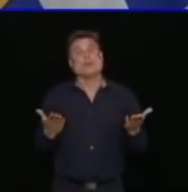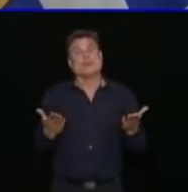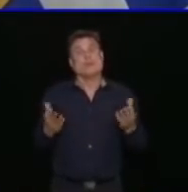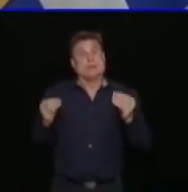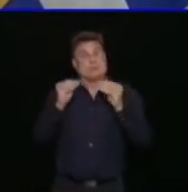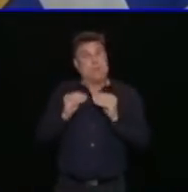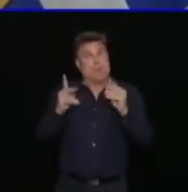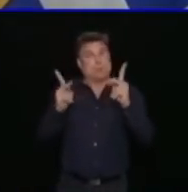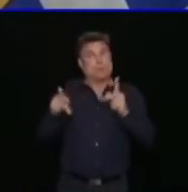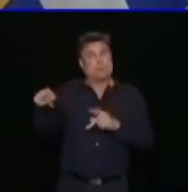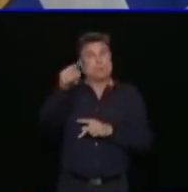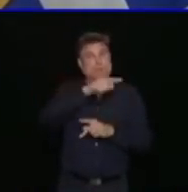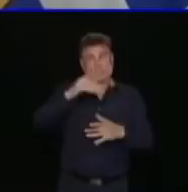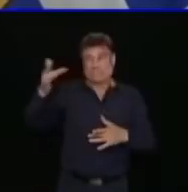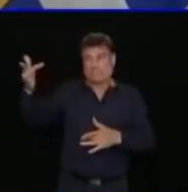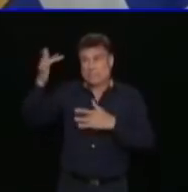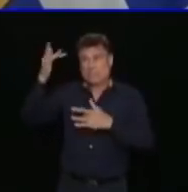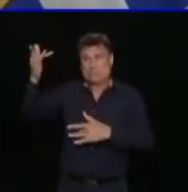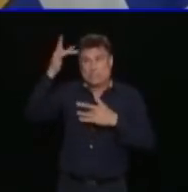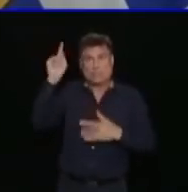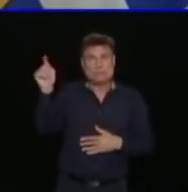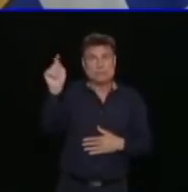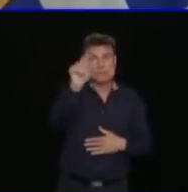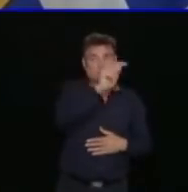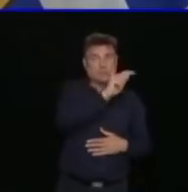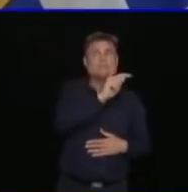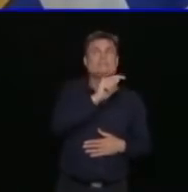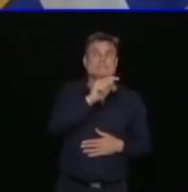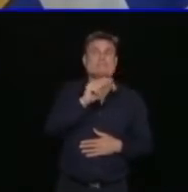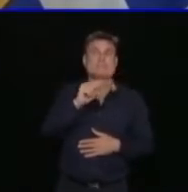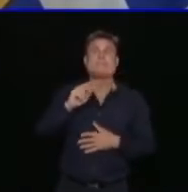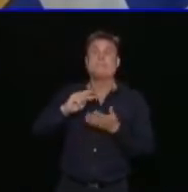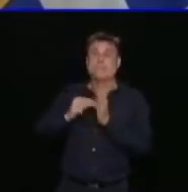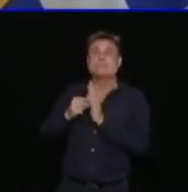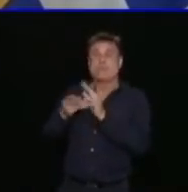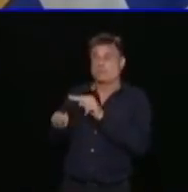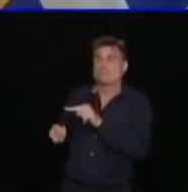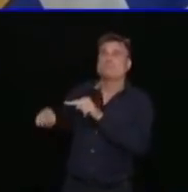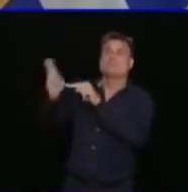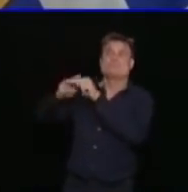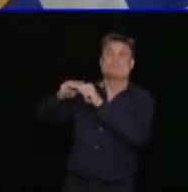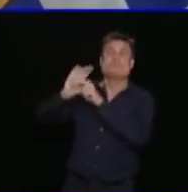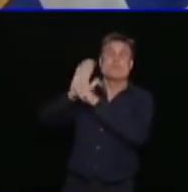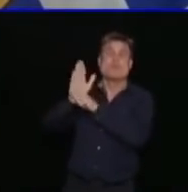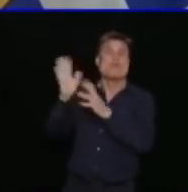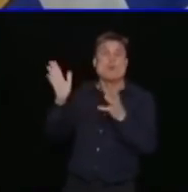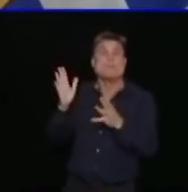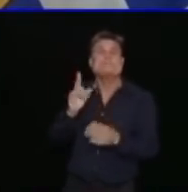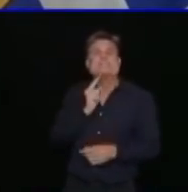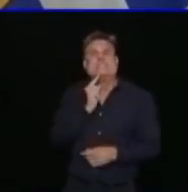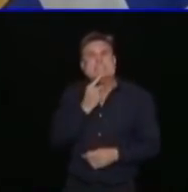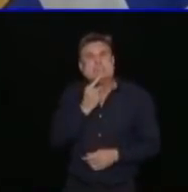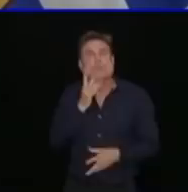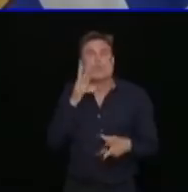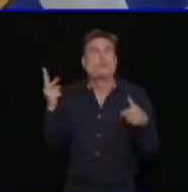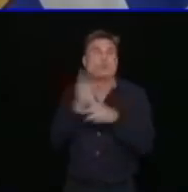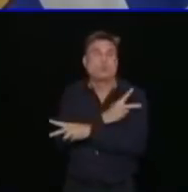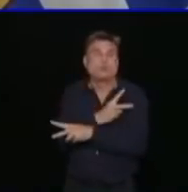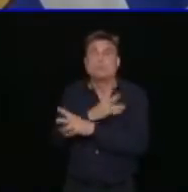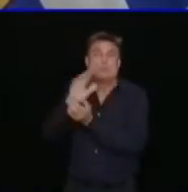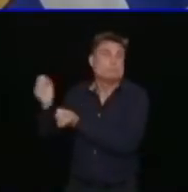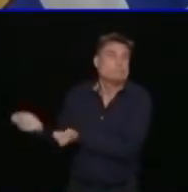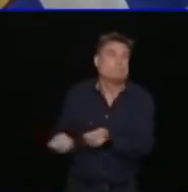in hospital, and unfortunately some people will die. We also know that young people work and we have families and we have